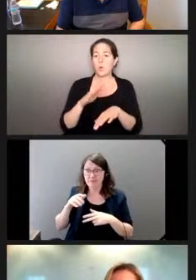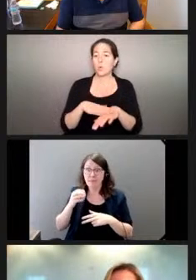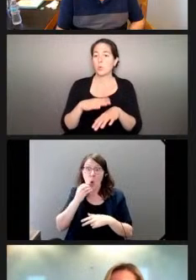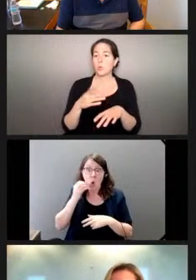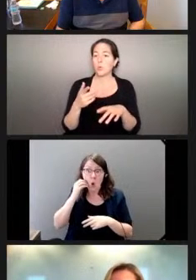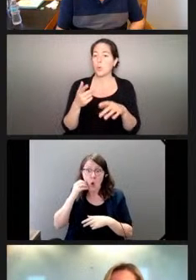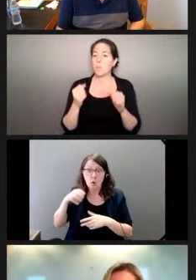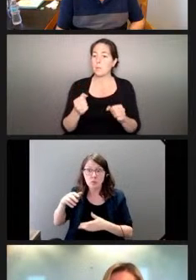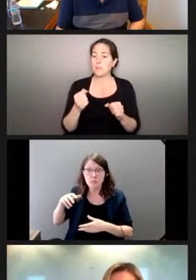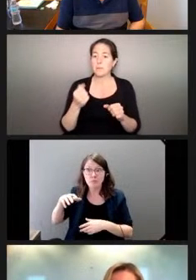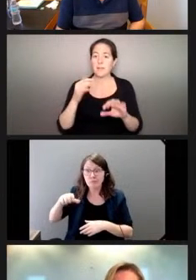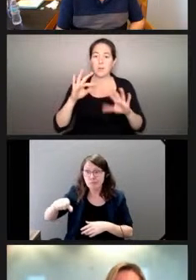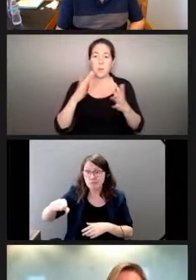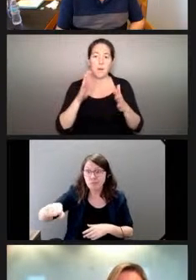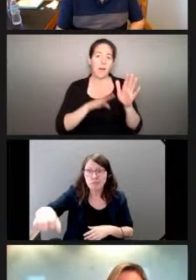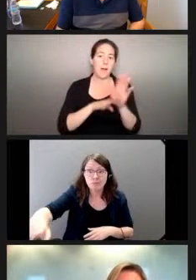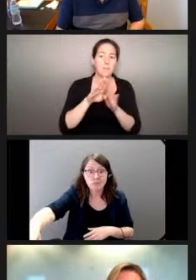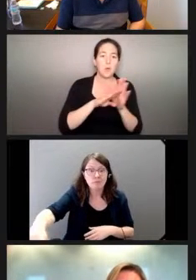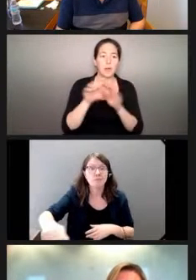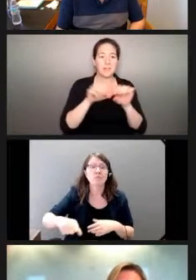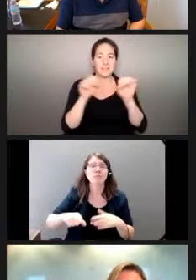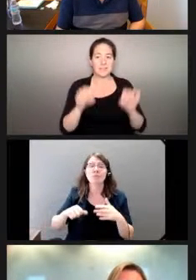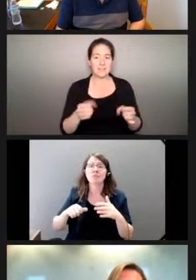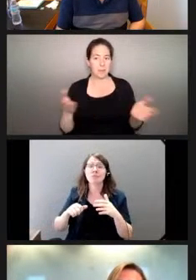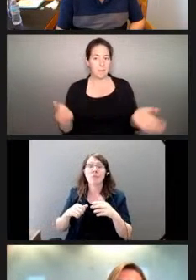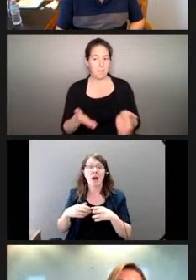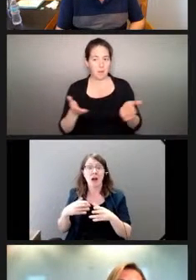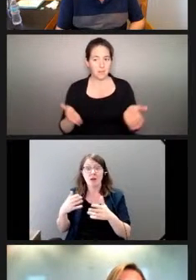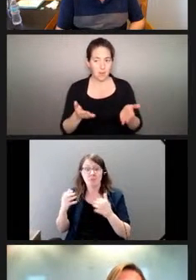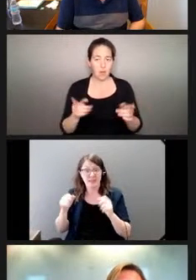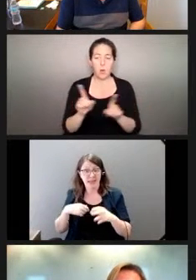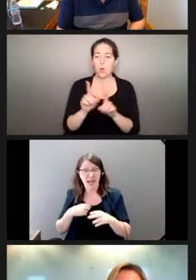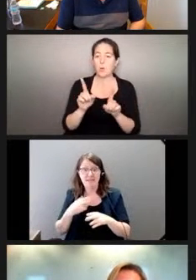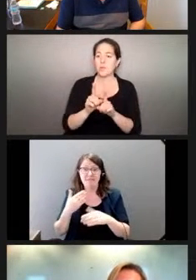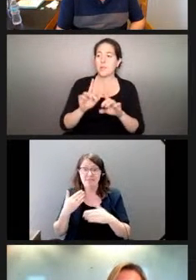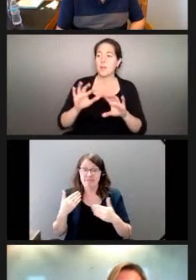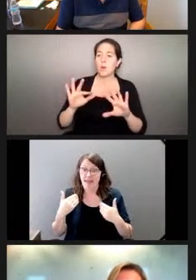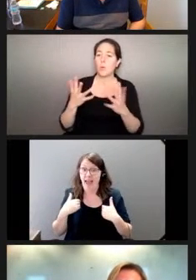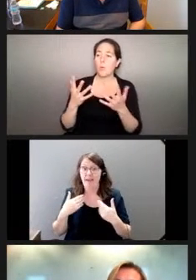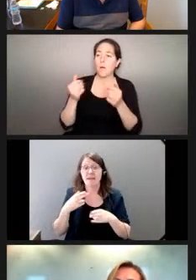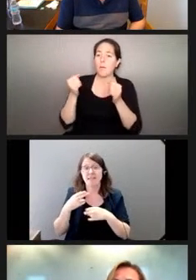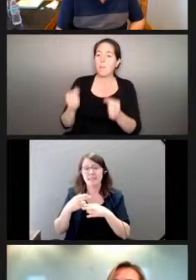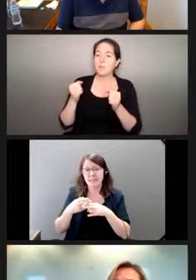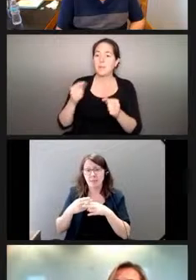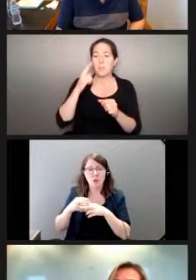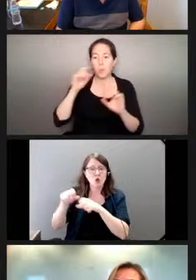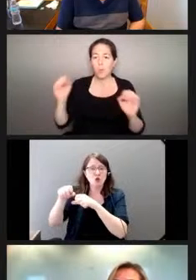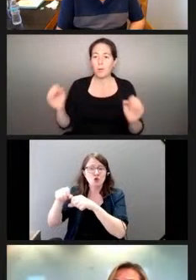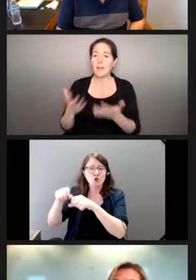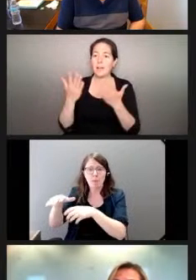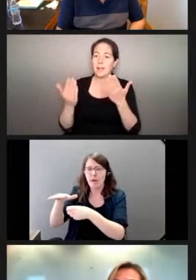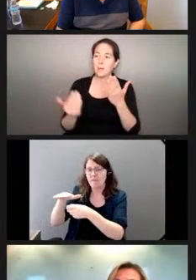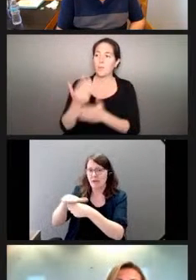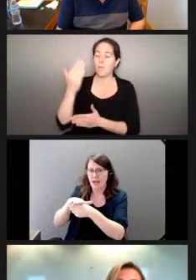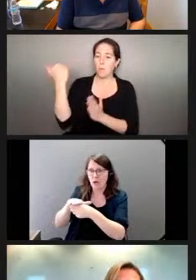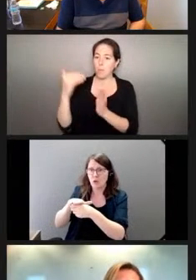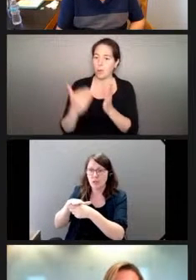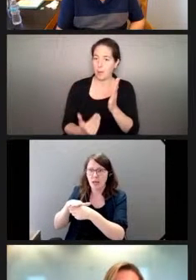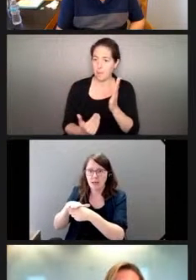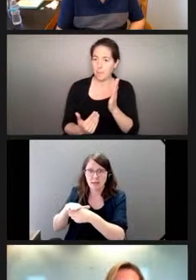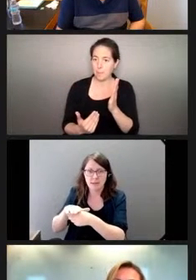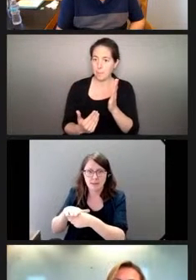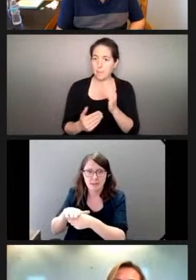also opportunities to introduce new collection programs. So you'll see different options that touch on the notion of having